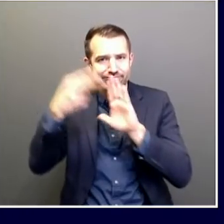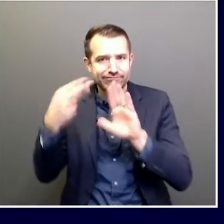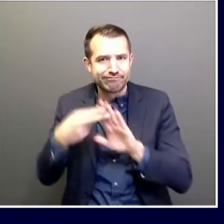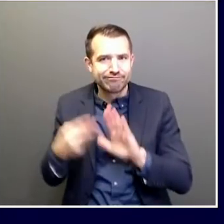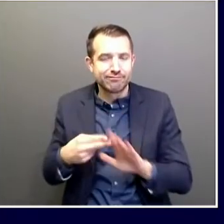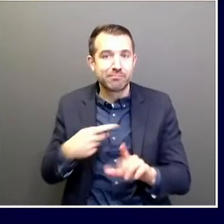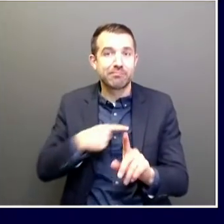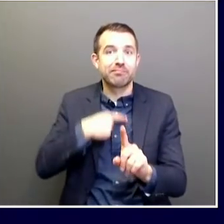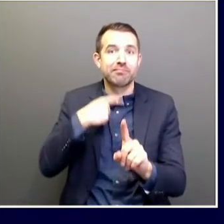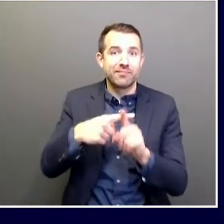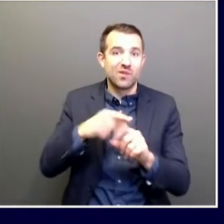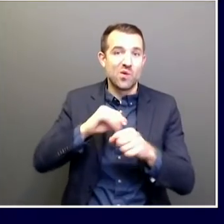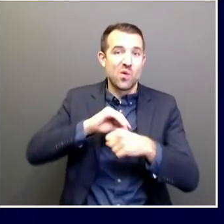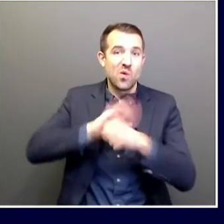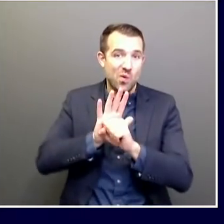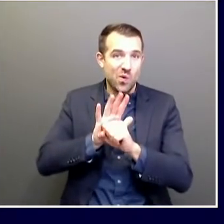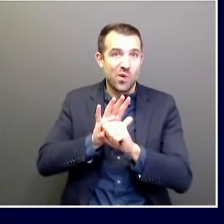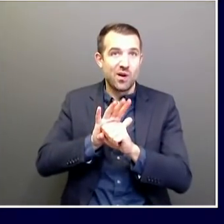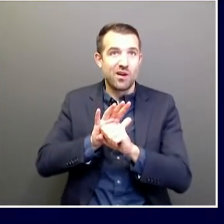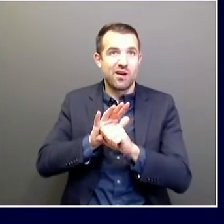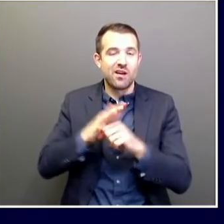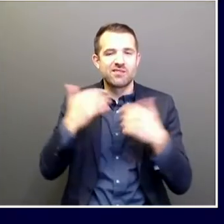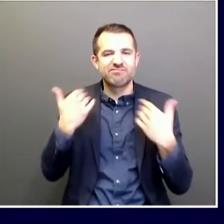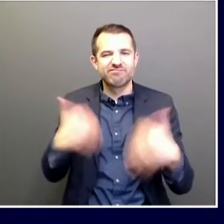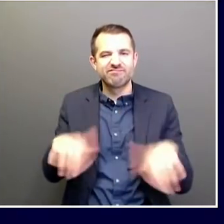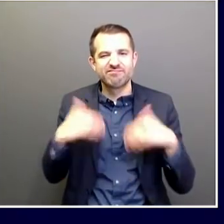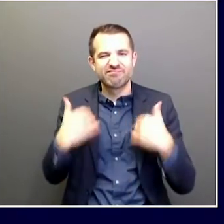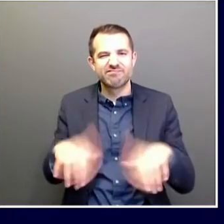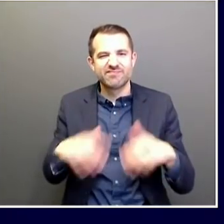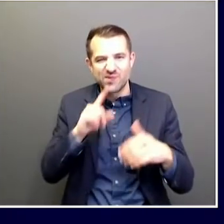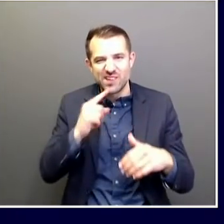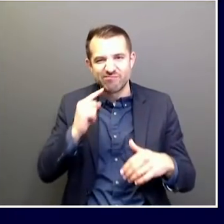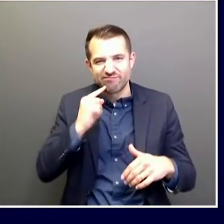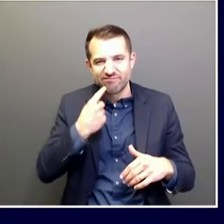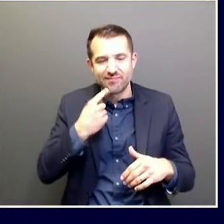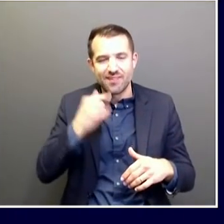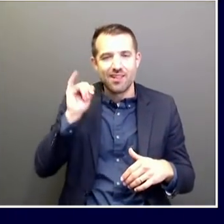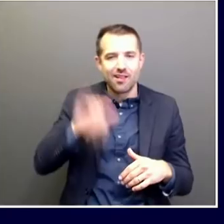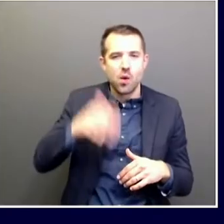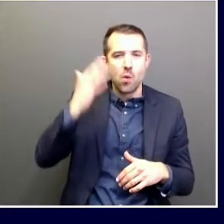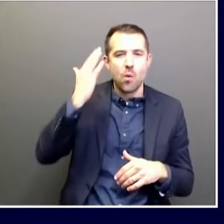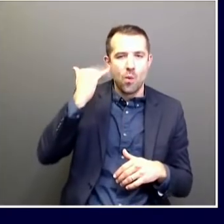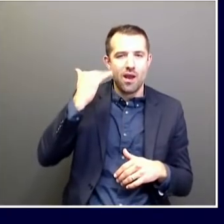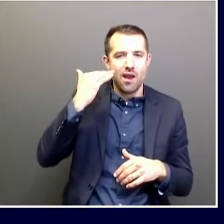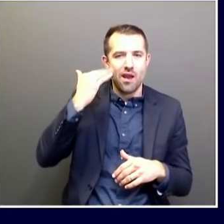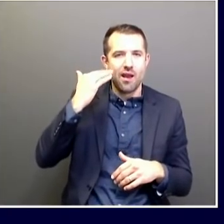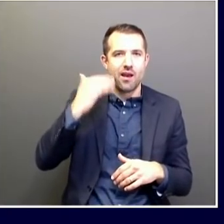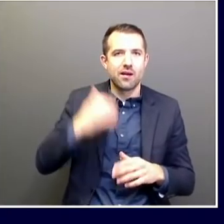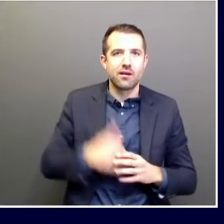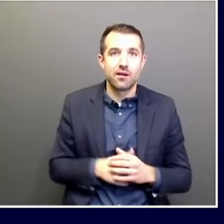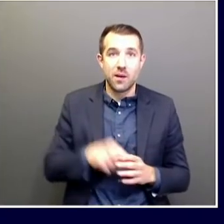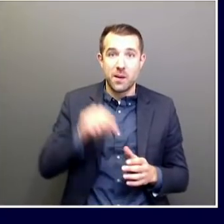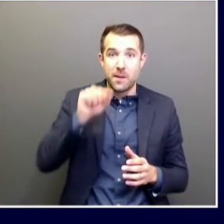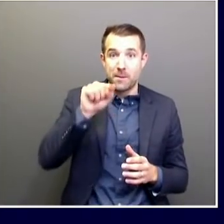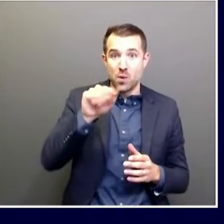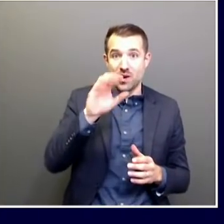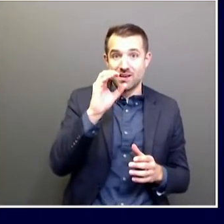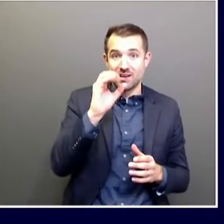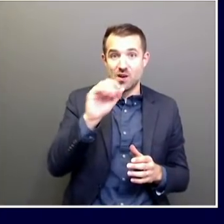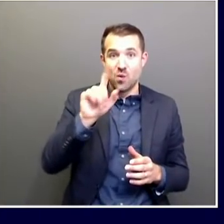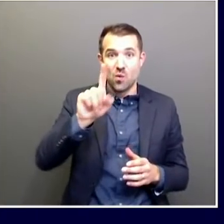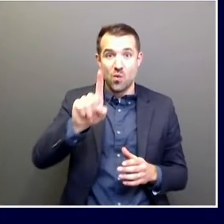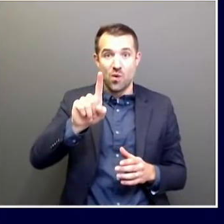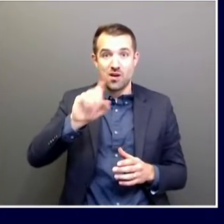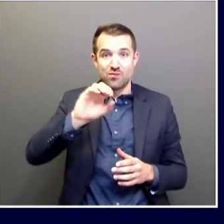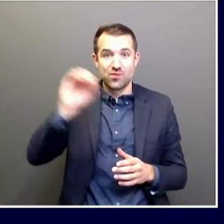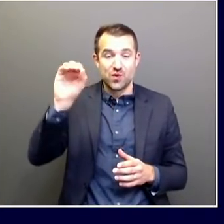hospitalized after a breakthrough case, even if that happens 0.01% of the time, because we have a lot of people in Maine